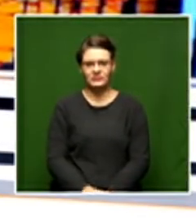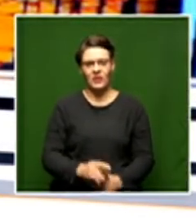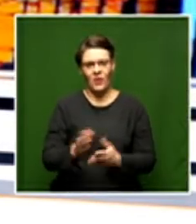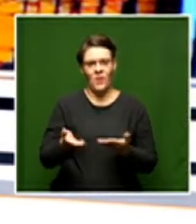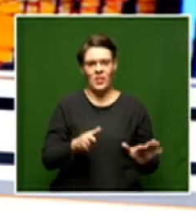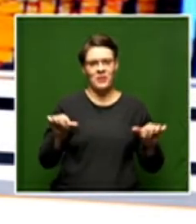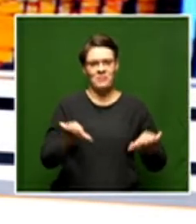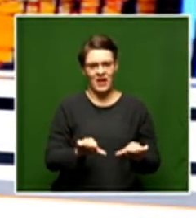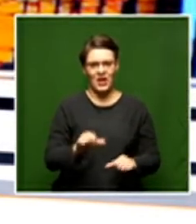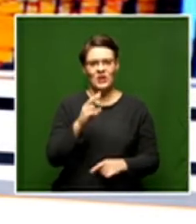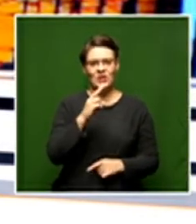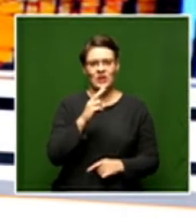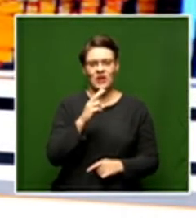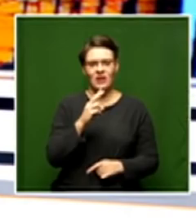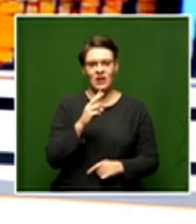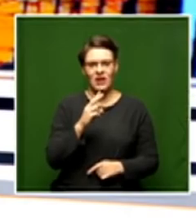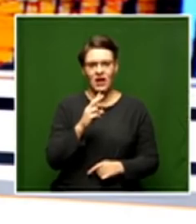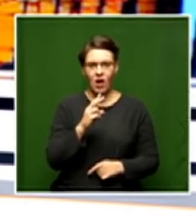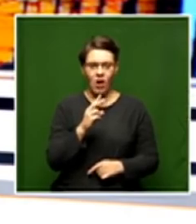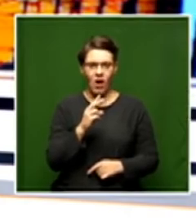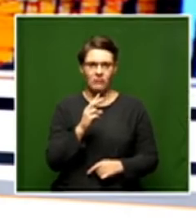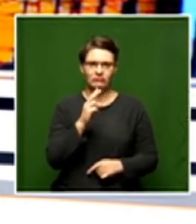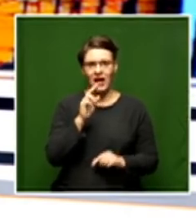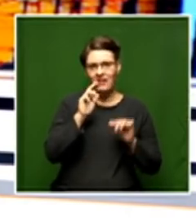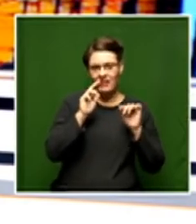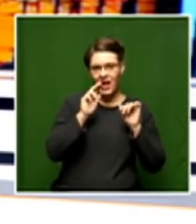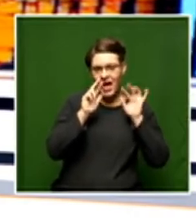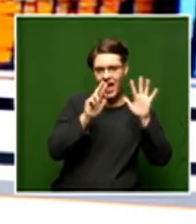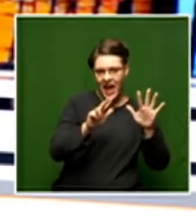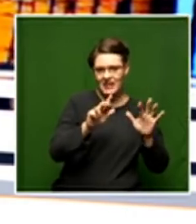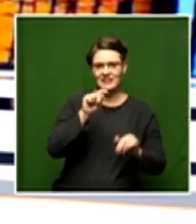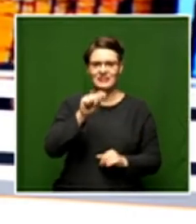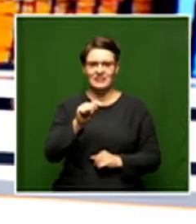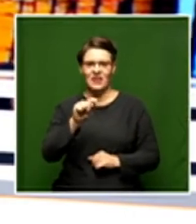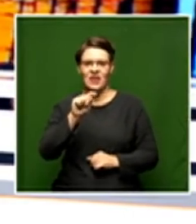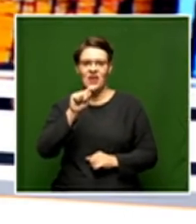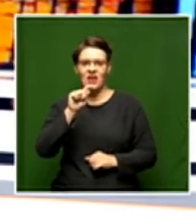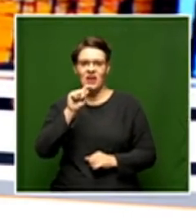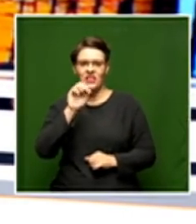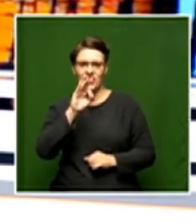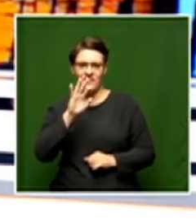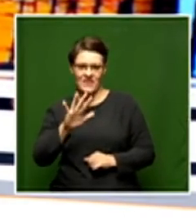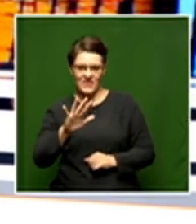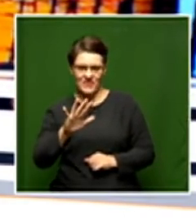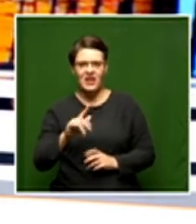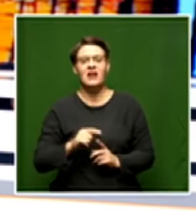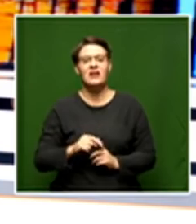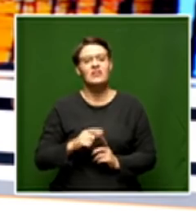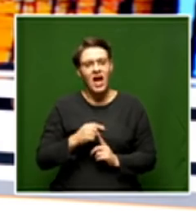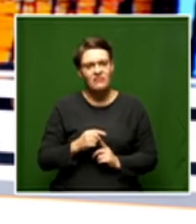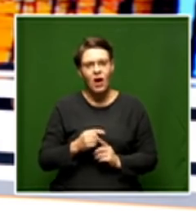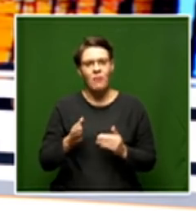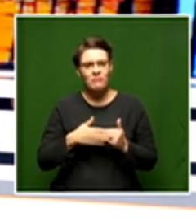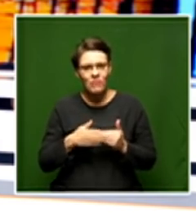Right, welcome back. 25 minutes before 9 here on the SABC. Thanks so much for staying with us. Let's start showing you